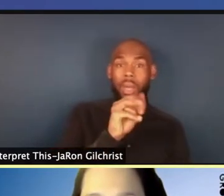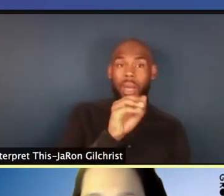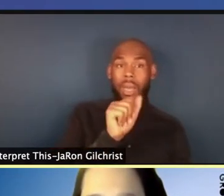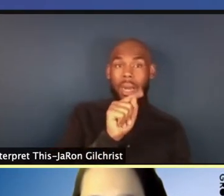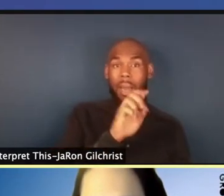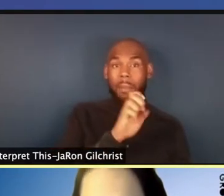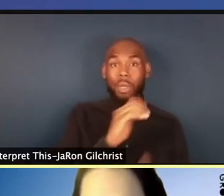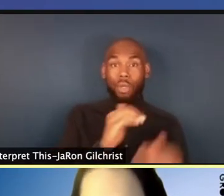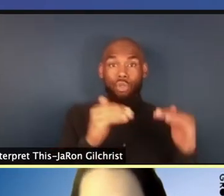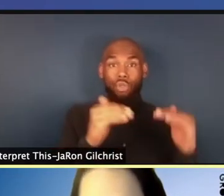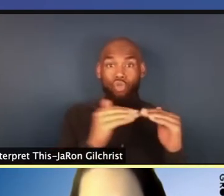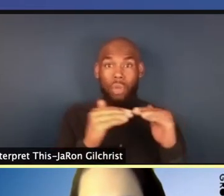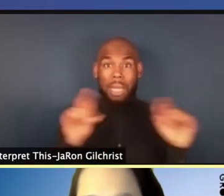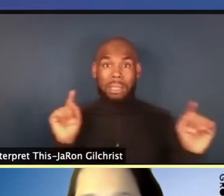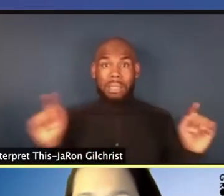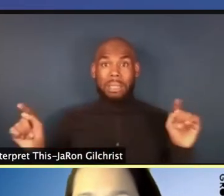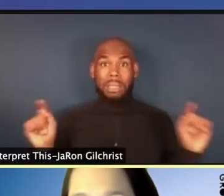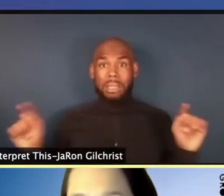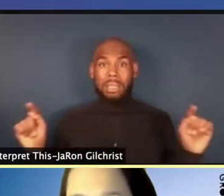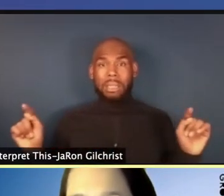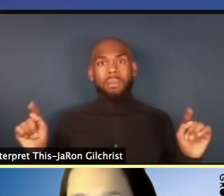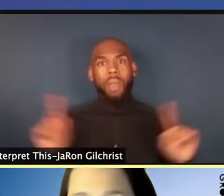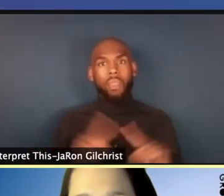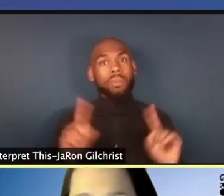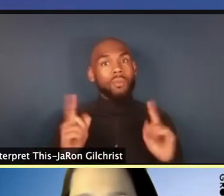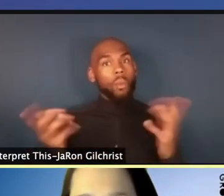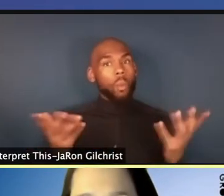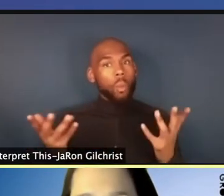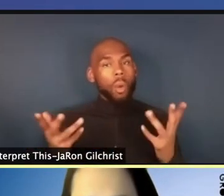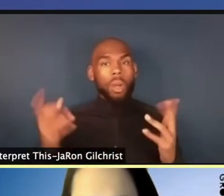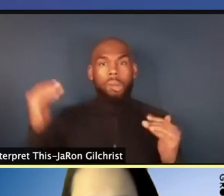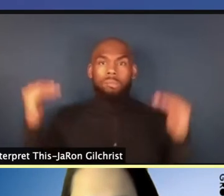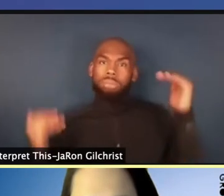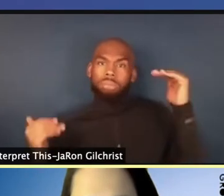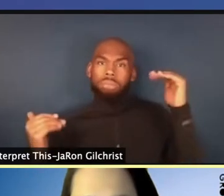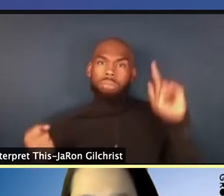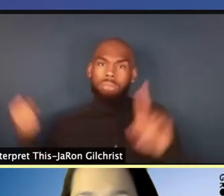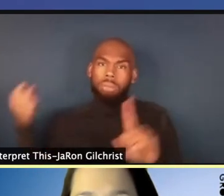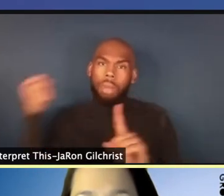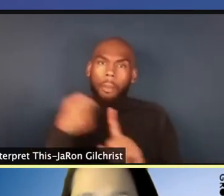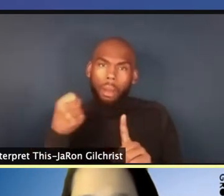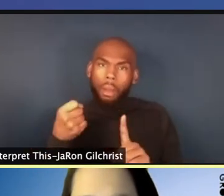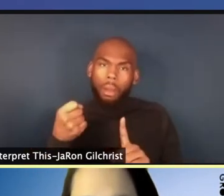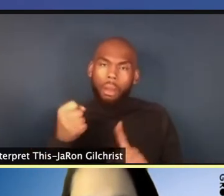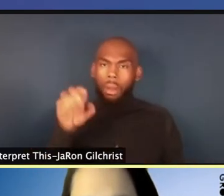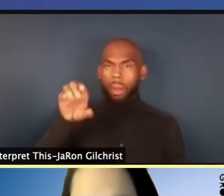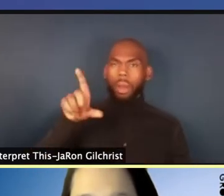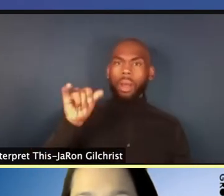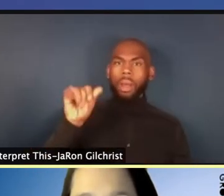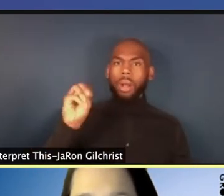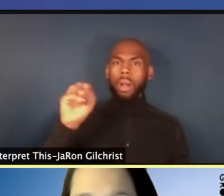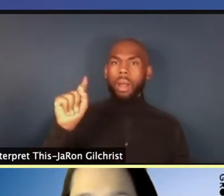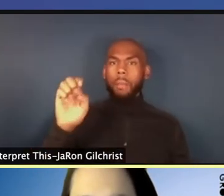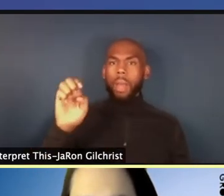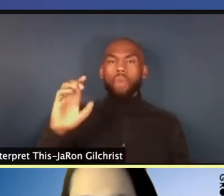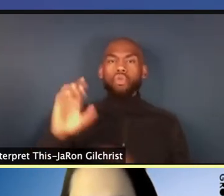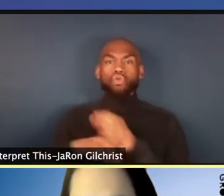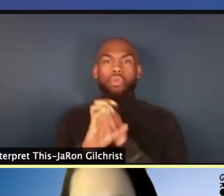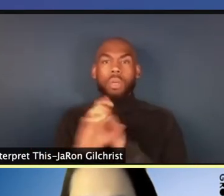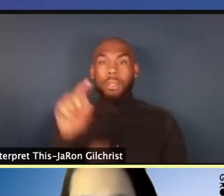That sort of difference is about the disproportionate impacts of the climate crisis on